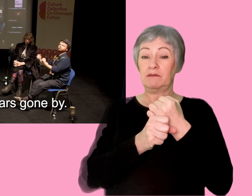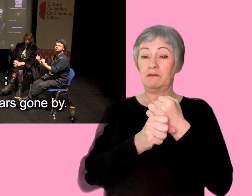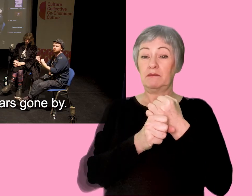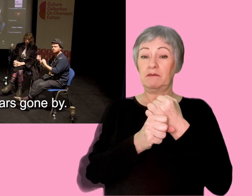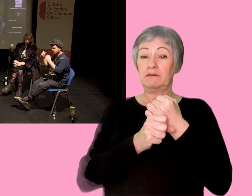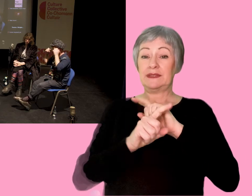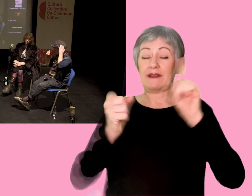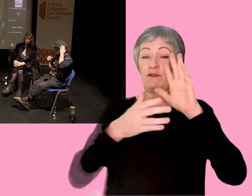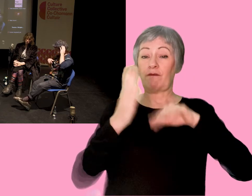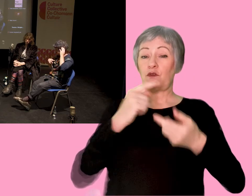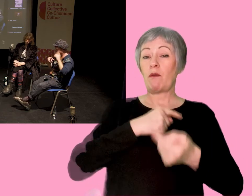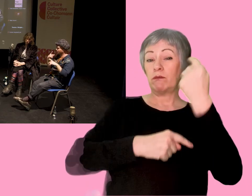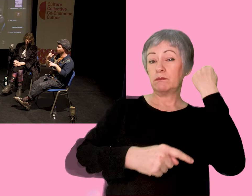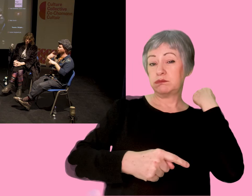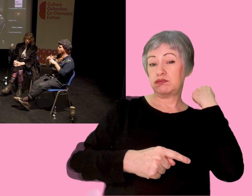gone by.